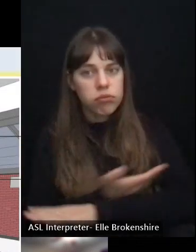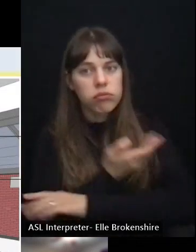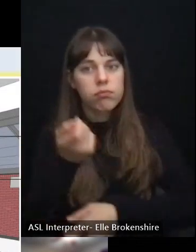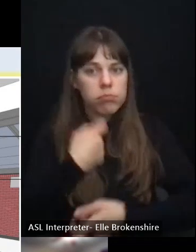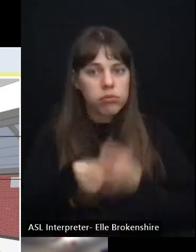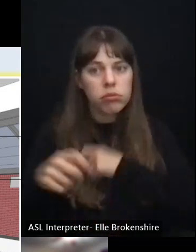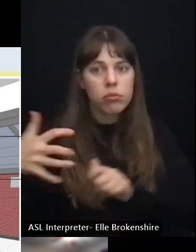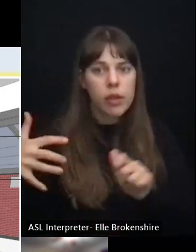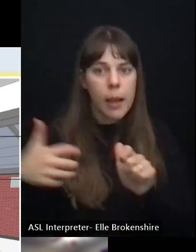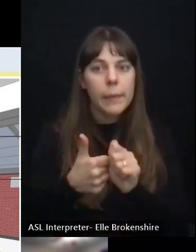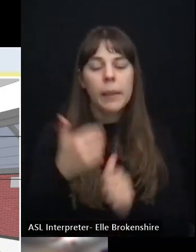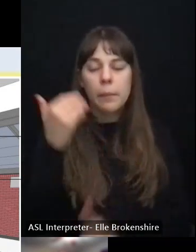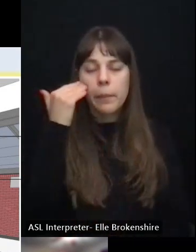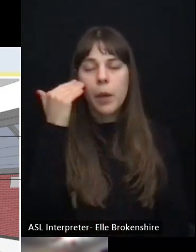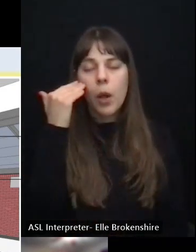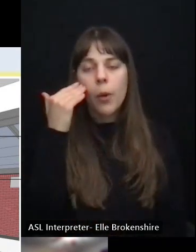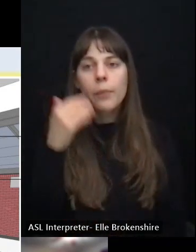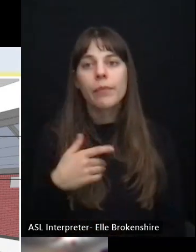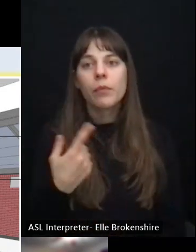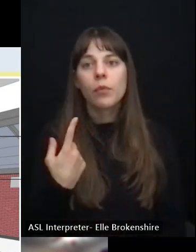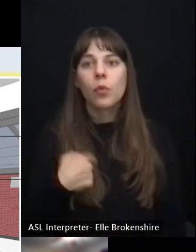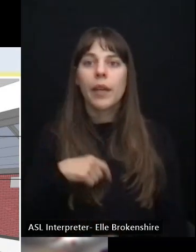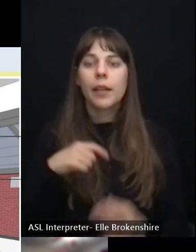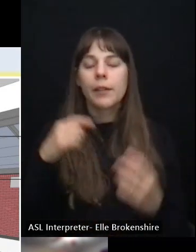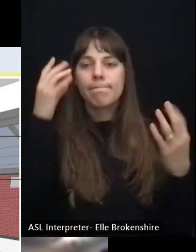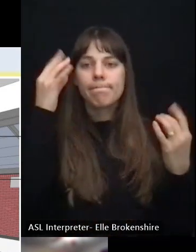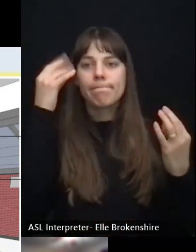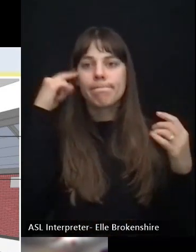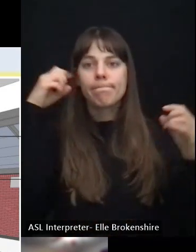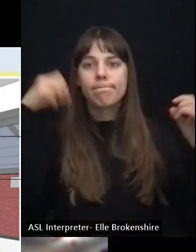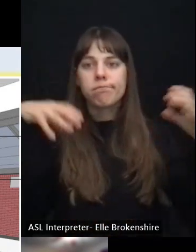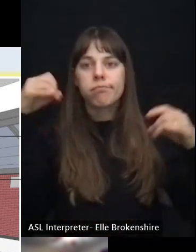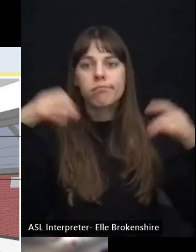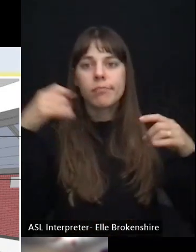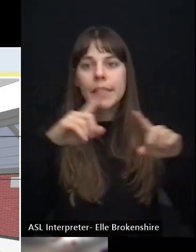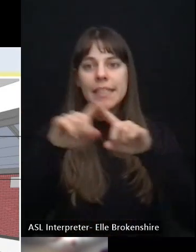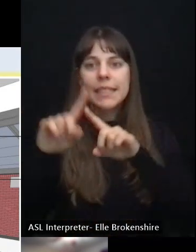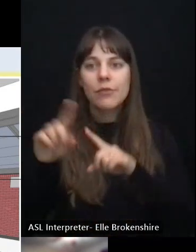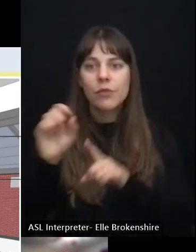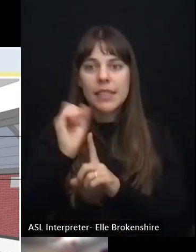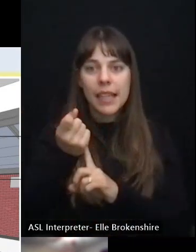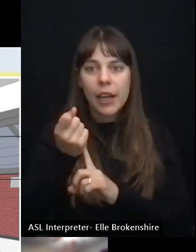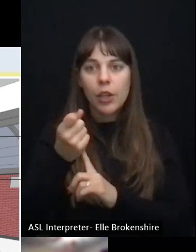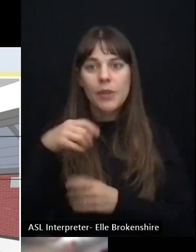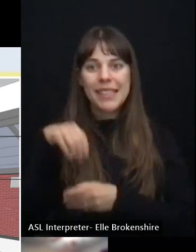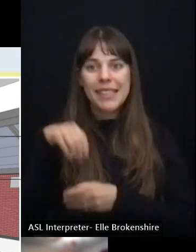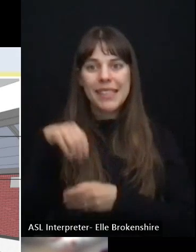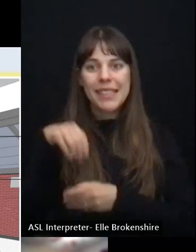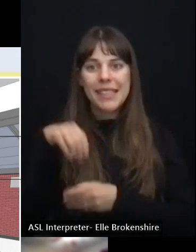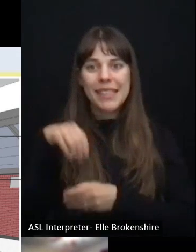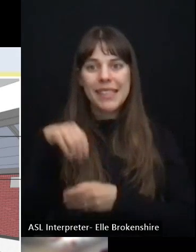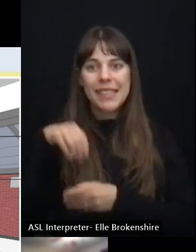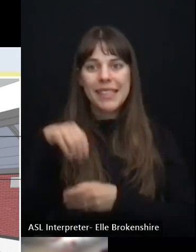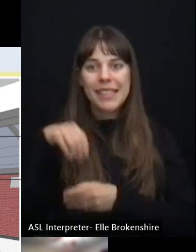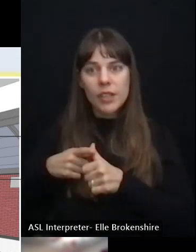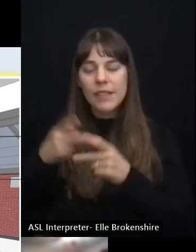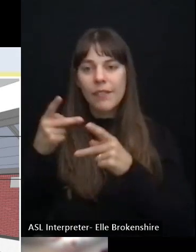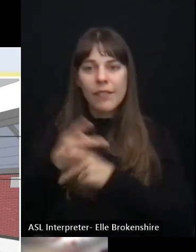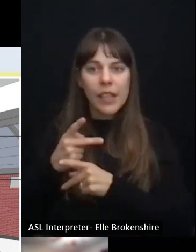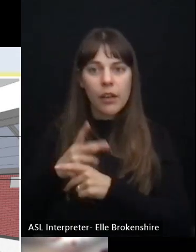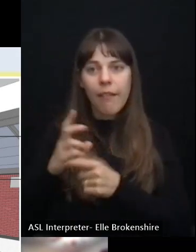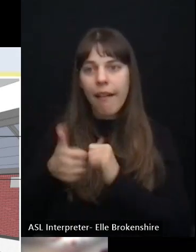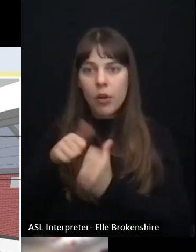so we're kind of running through different scenario options just internally first to gather our heads around what that would take